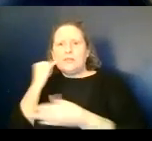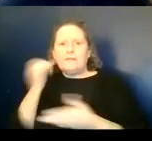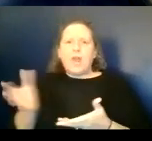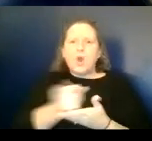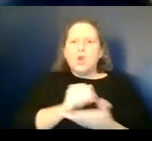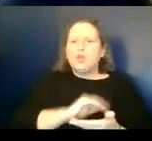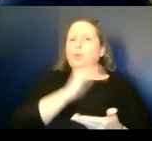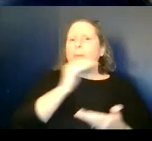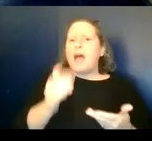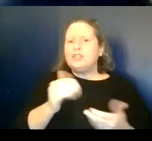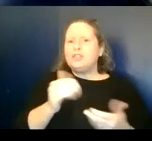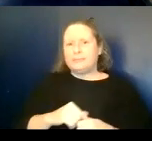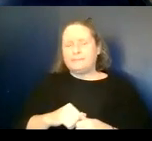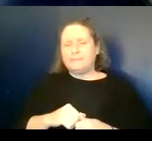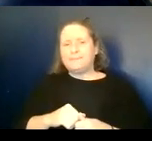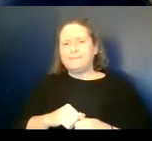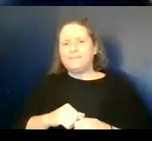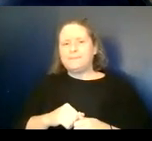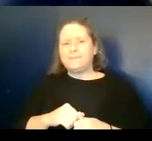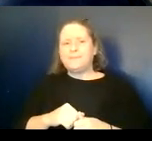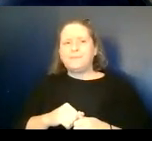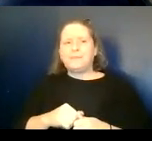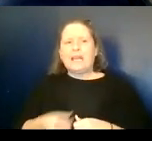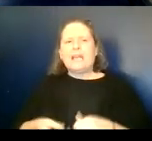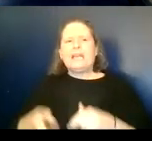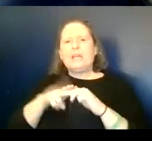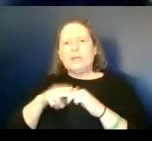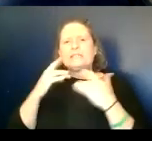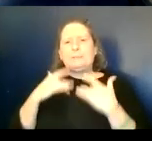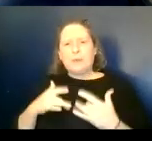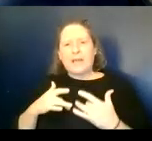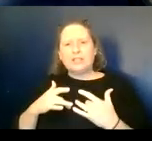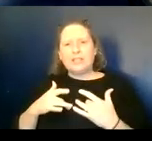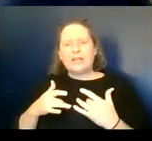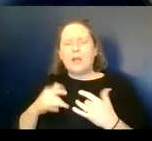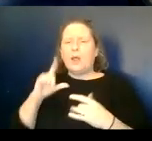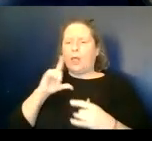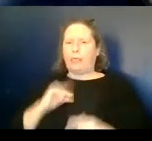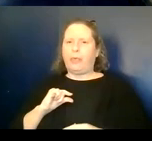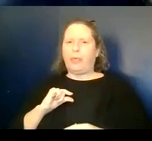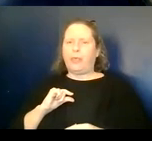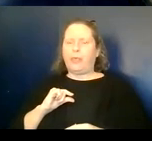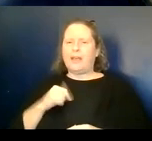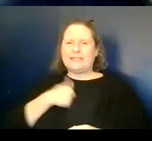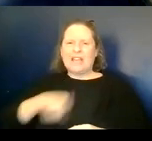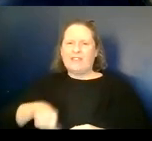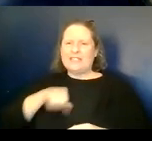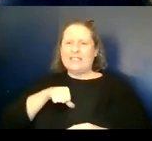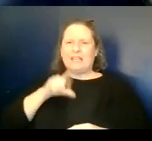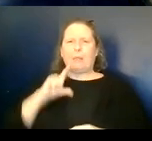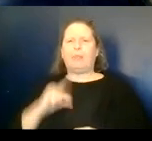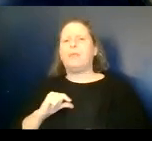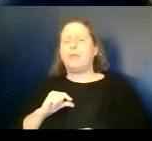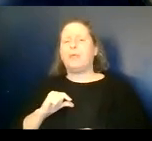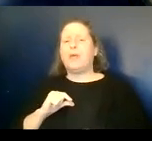depression and low self-esteem and mental health concerns. TJ told us before about the high incidence of suicide and